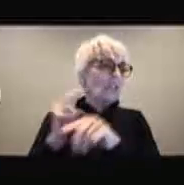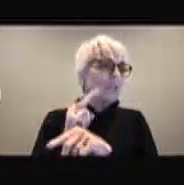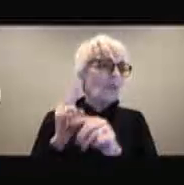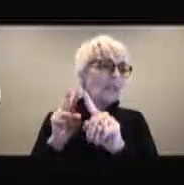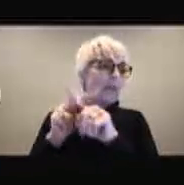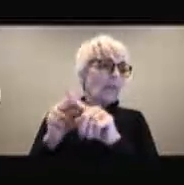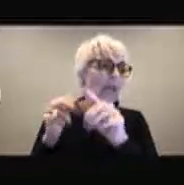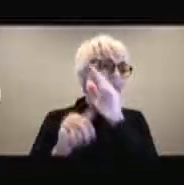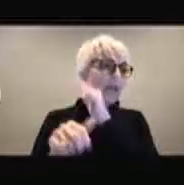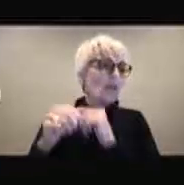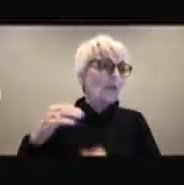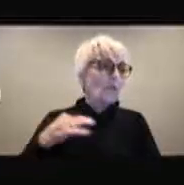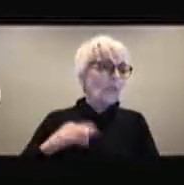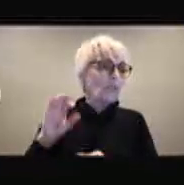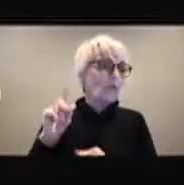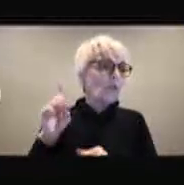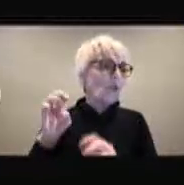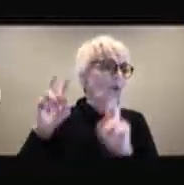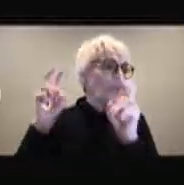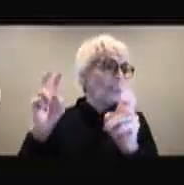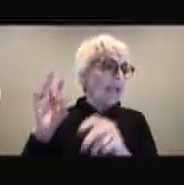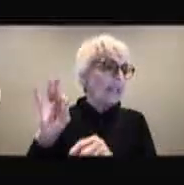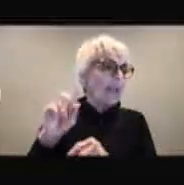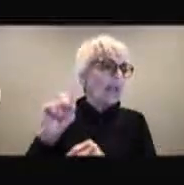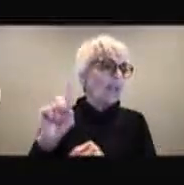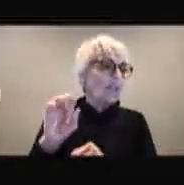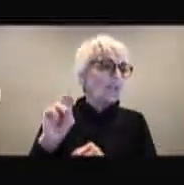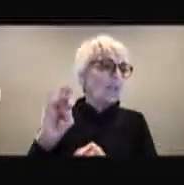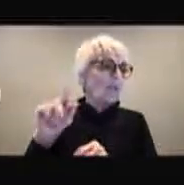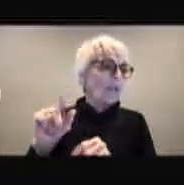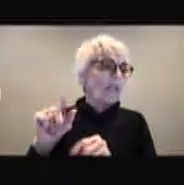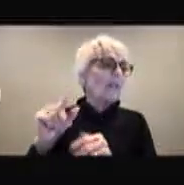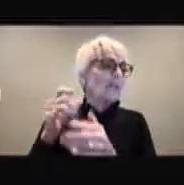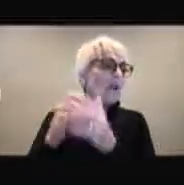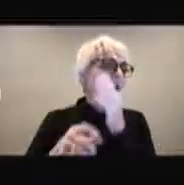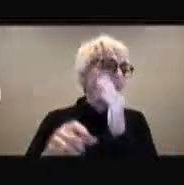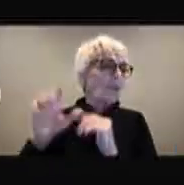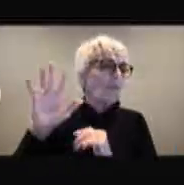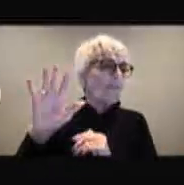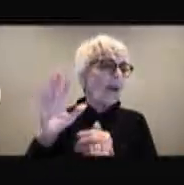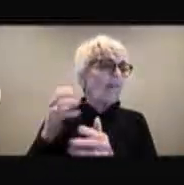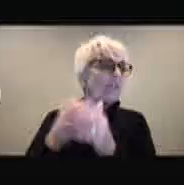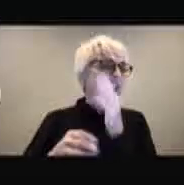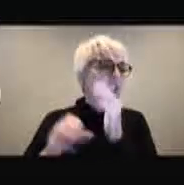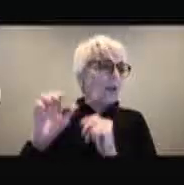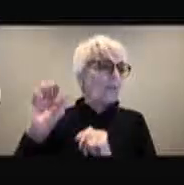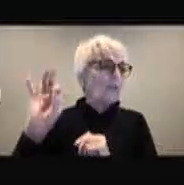Code, Title 9, Zoning, Article 5, Chapter 911, Section